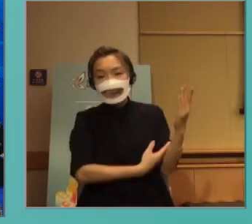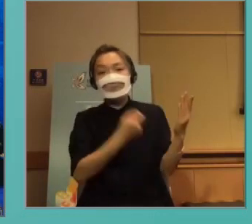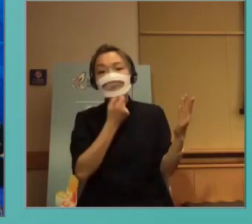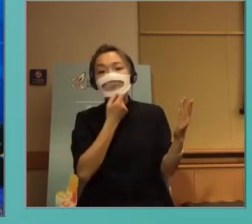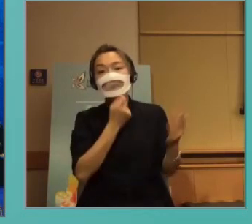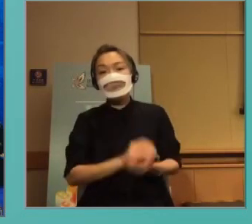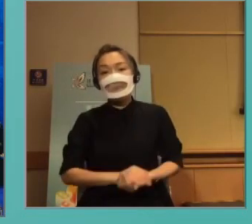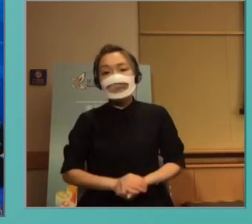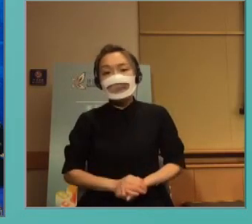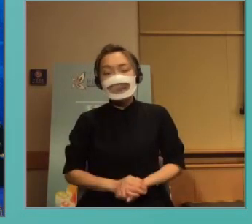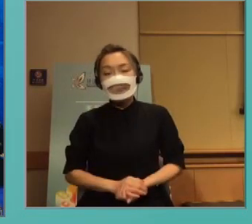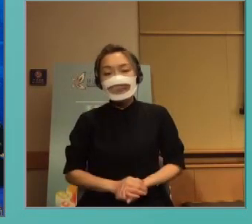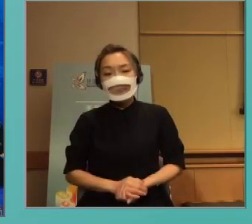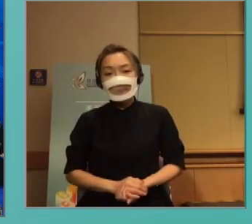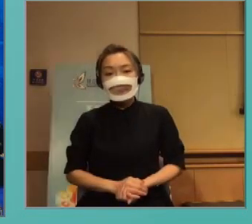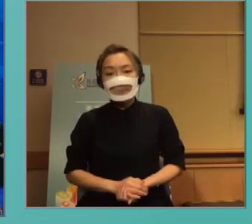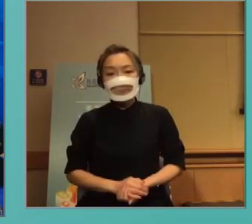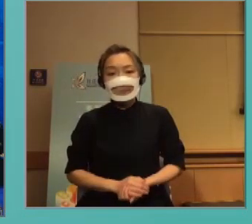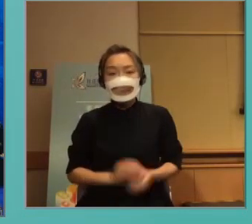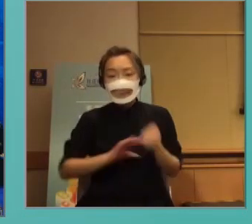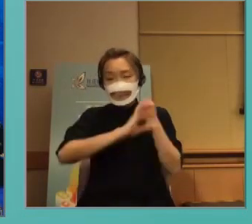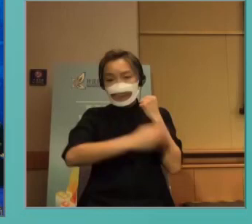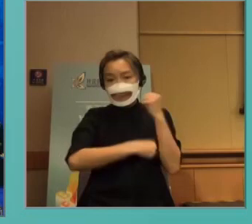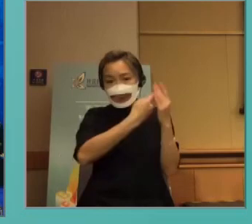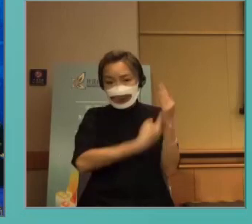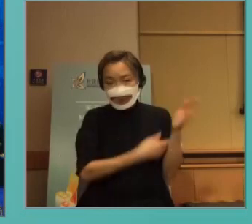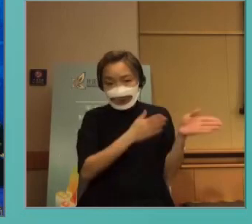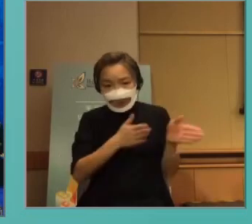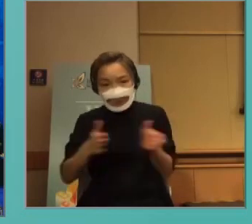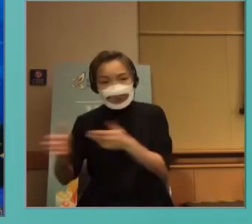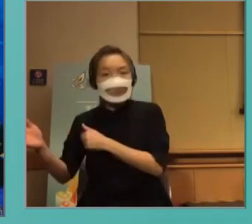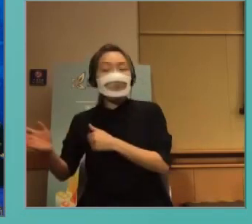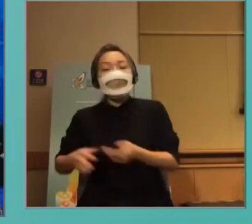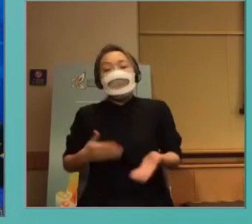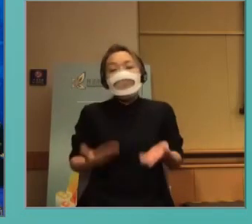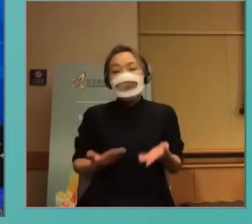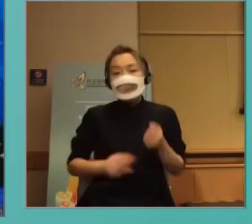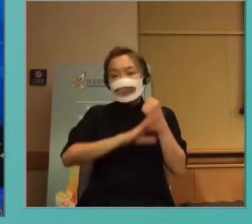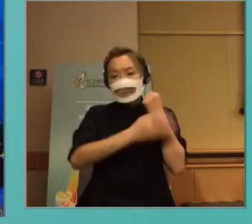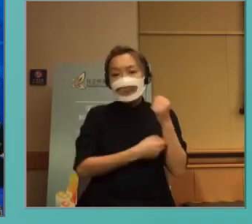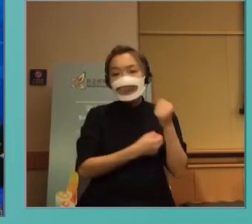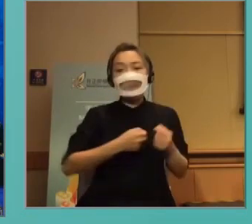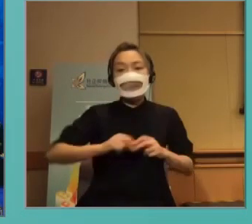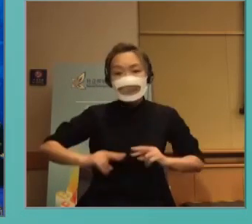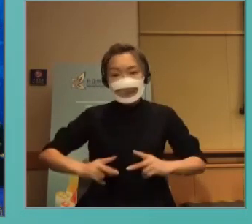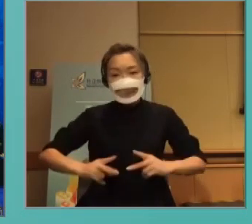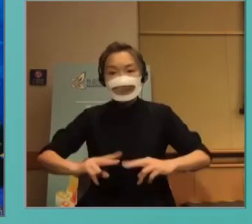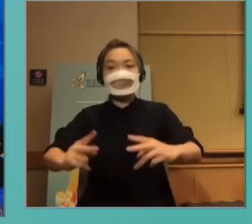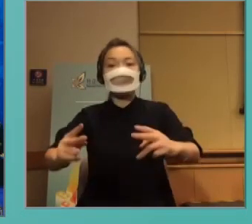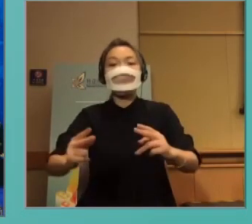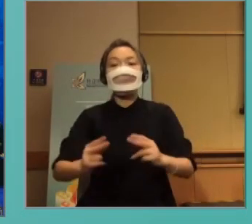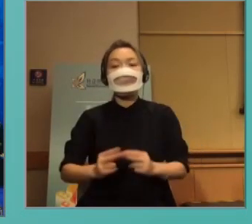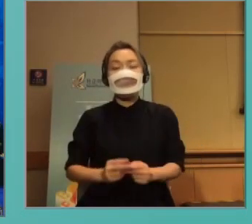passing law, in developing the type of law that are recognizing data as legally binding contract. That's where we have the Ricardian